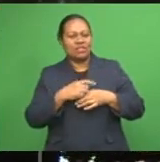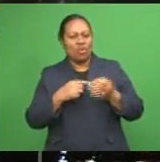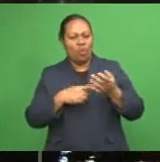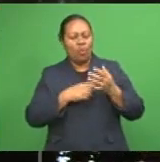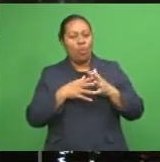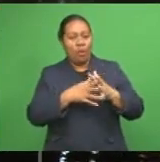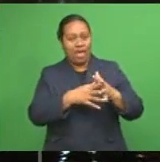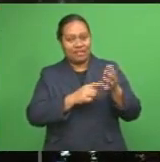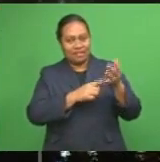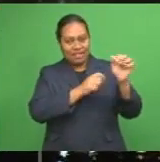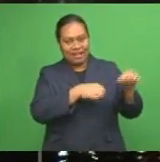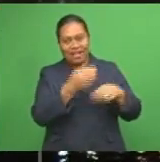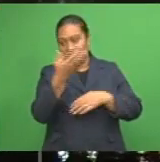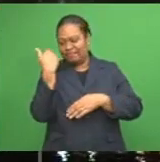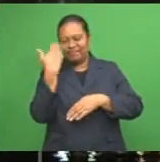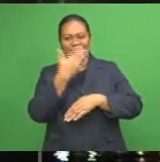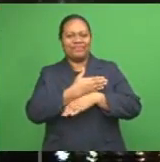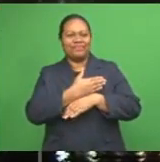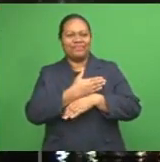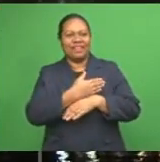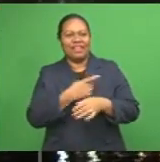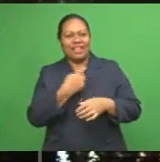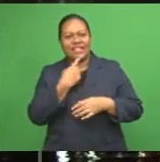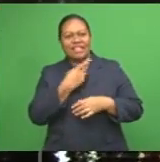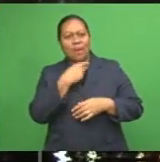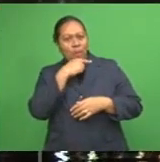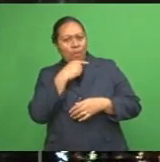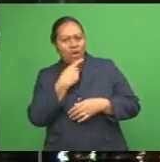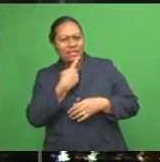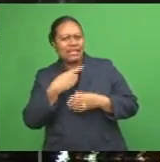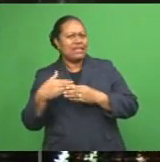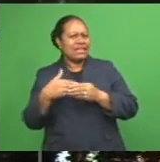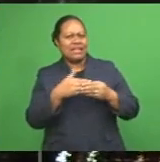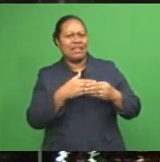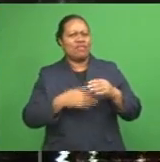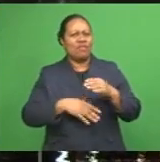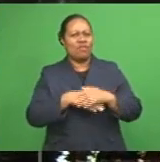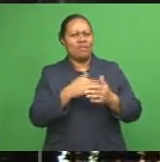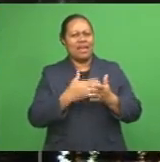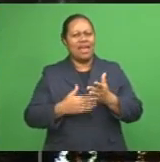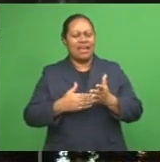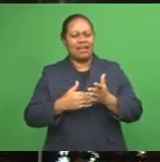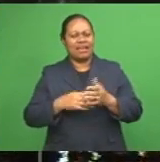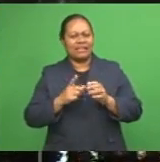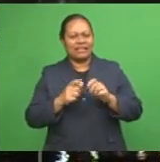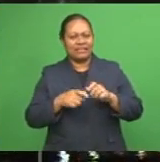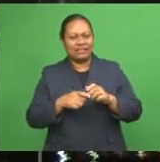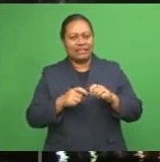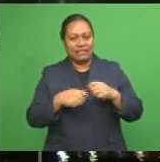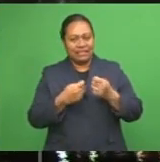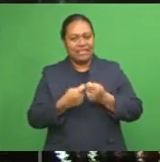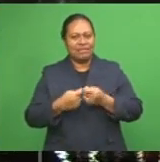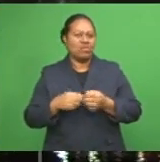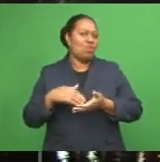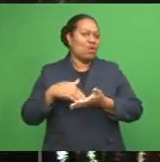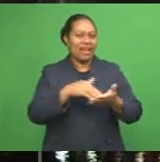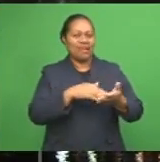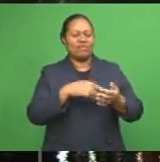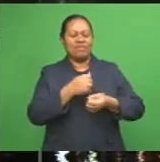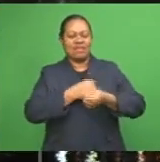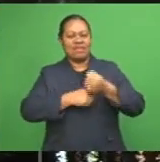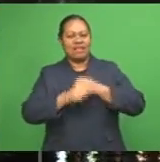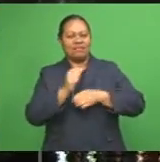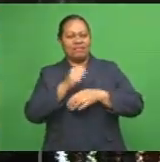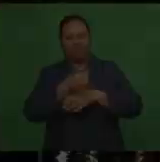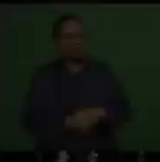Tigers last night. Koroisau's long-range break led to fullback Dylan Edwards' match-winning try against the Tigers at the Bankwest